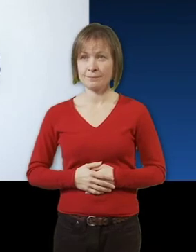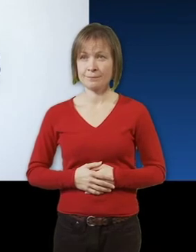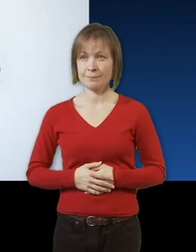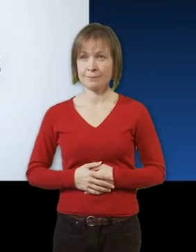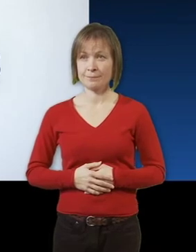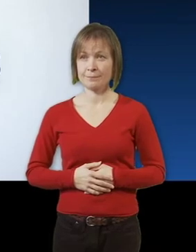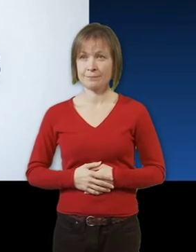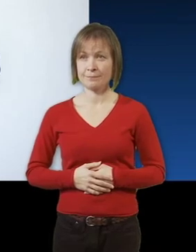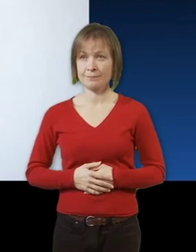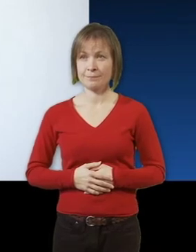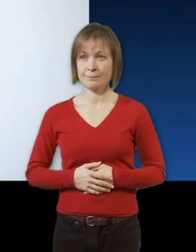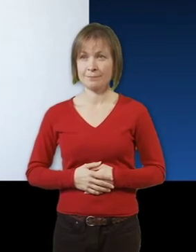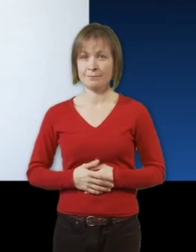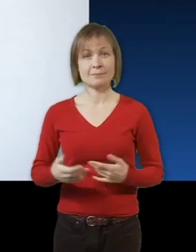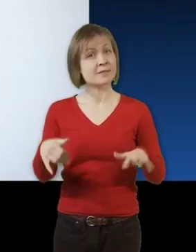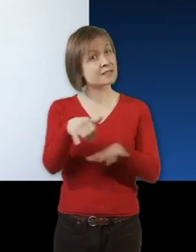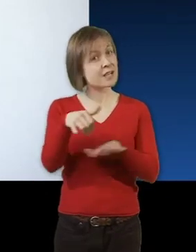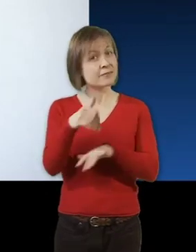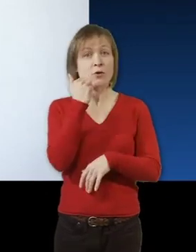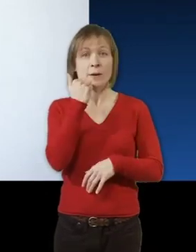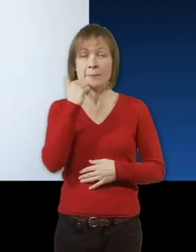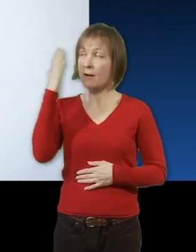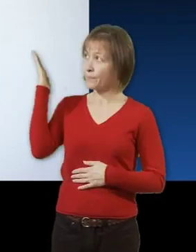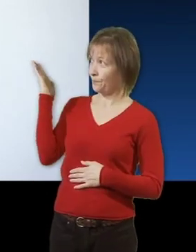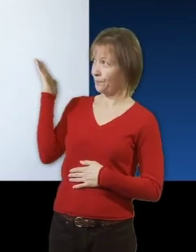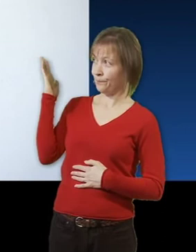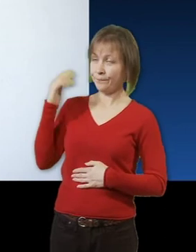44 88. Text phone users